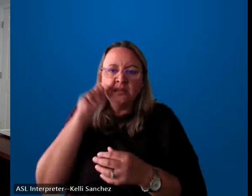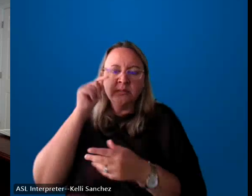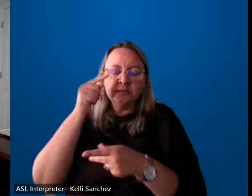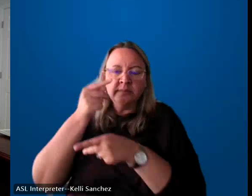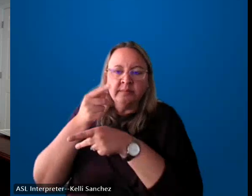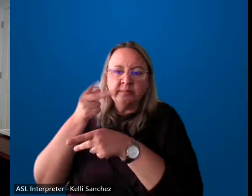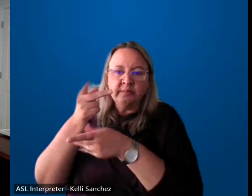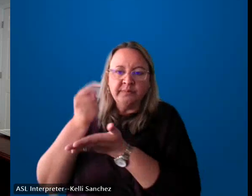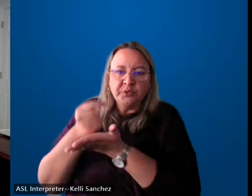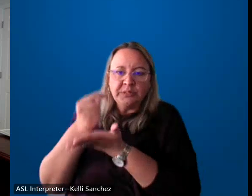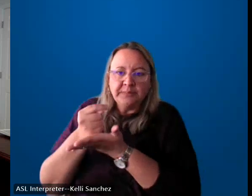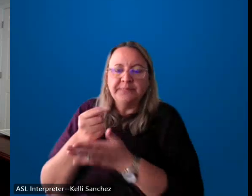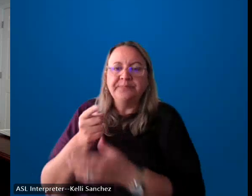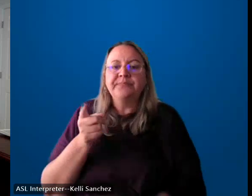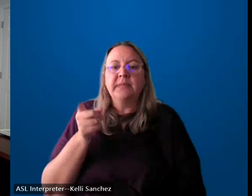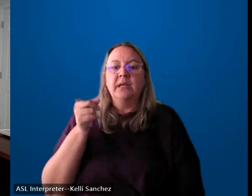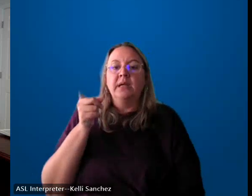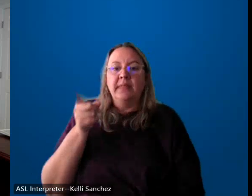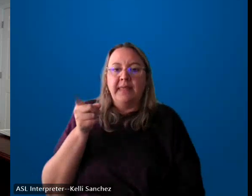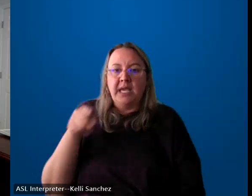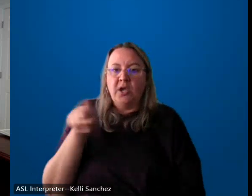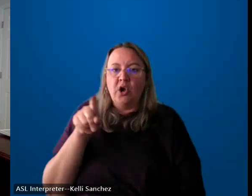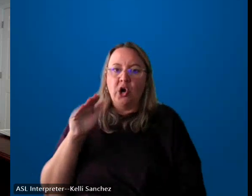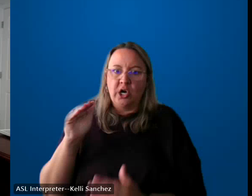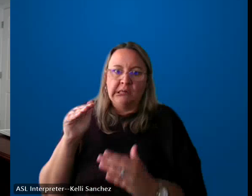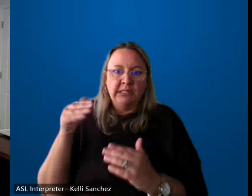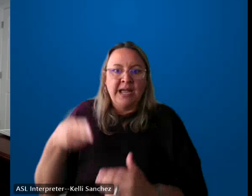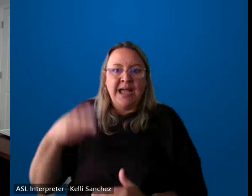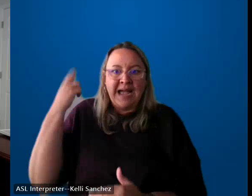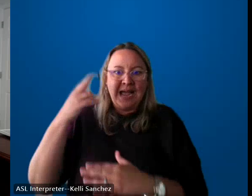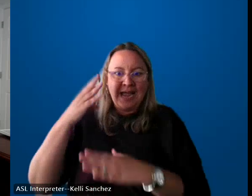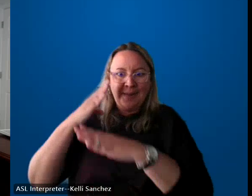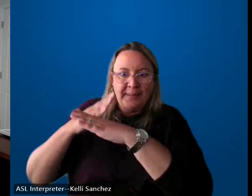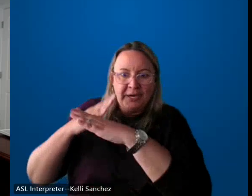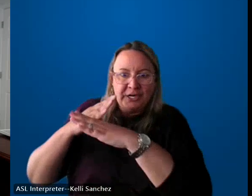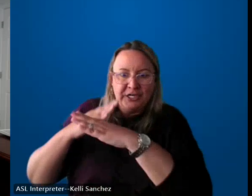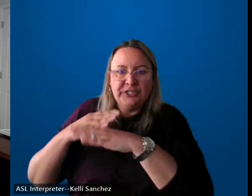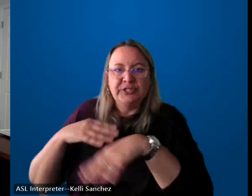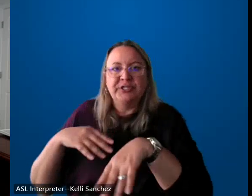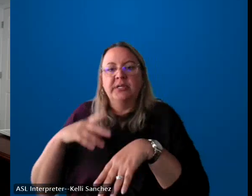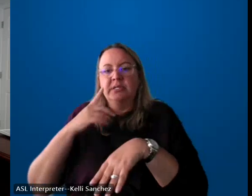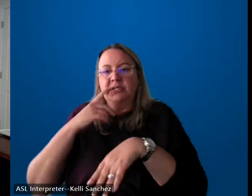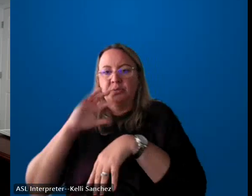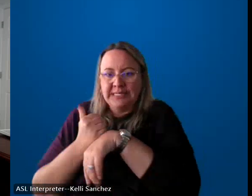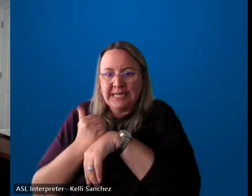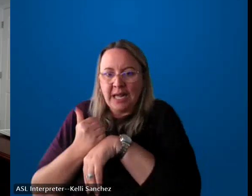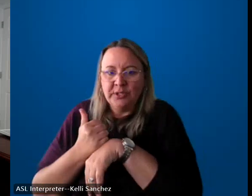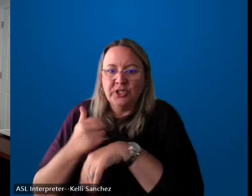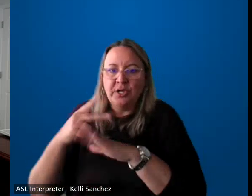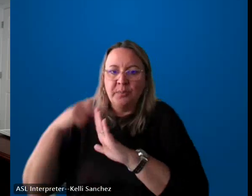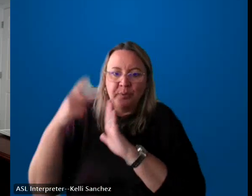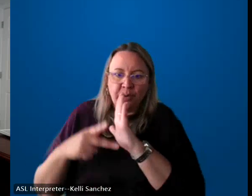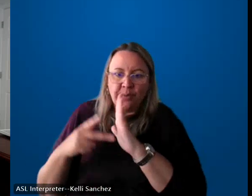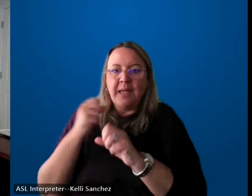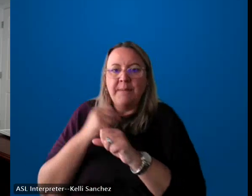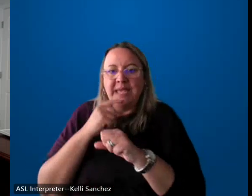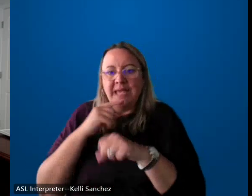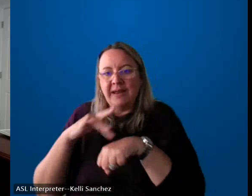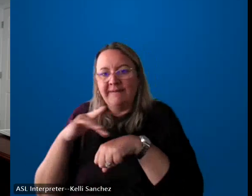there are extremely high barriers to even establishing programs and making it